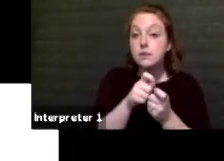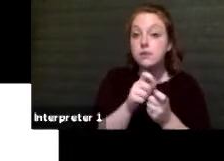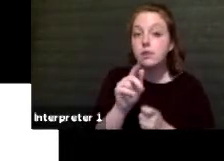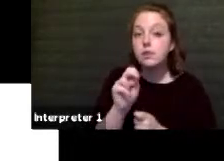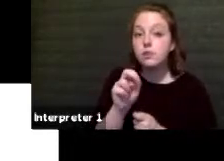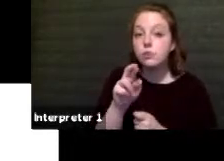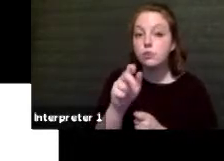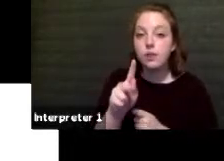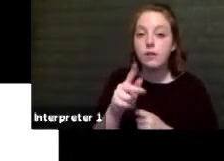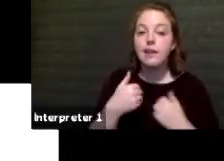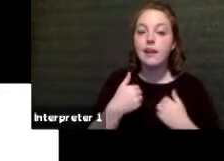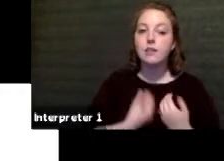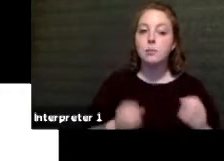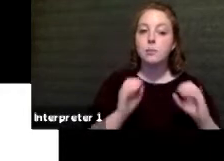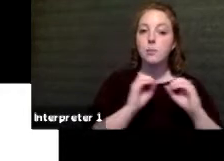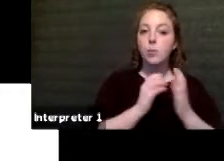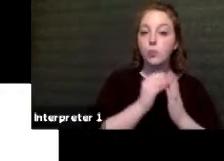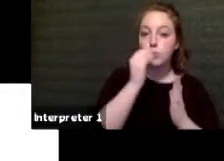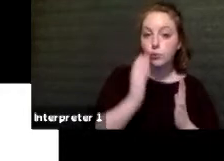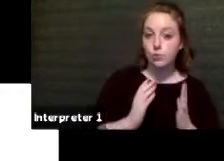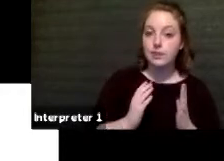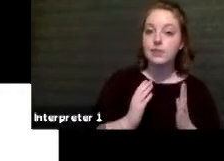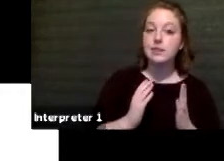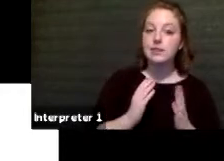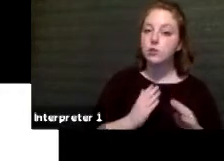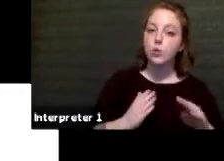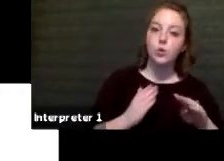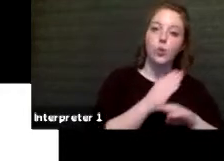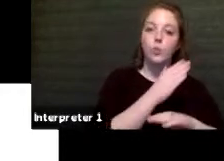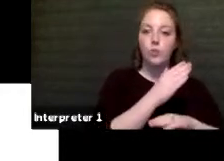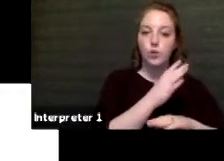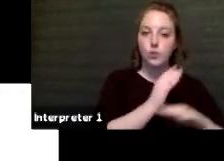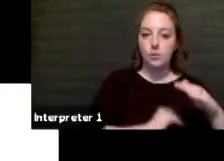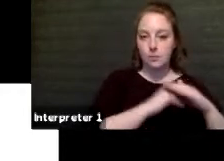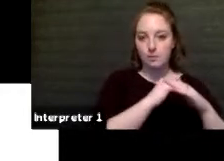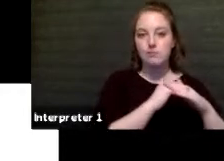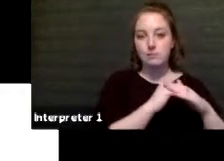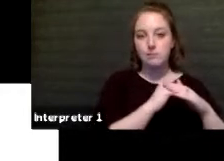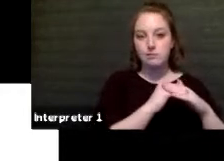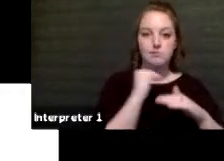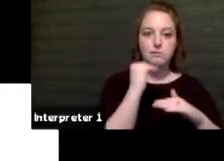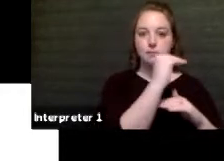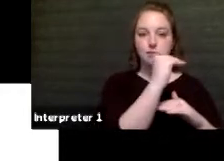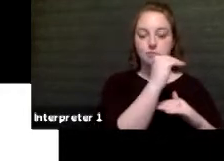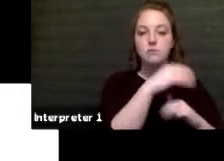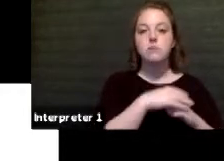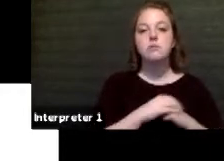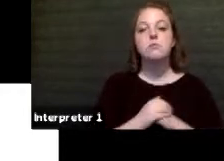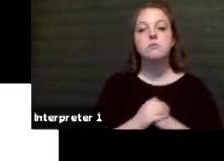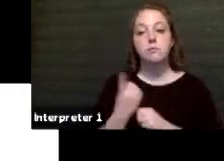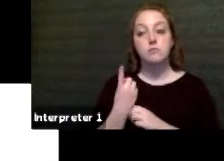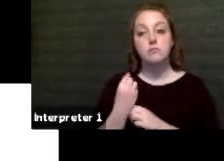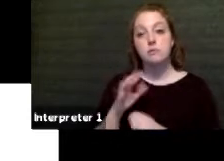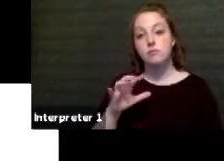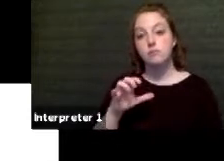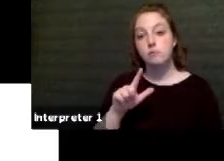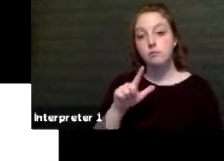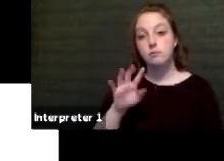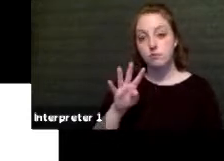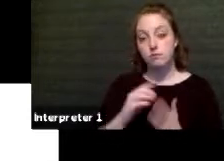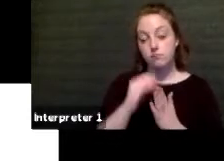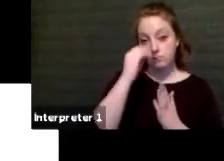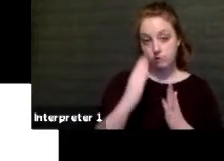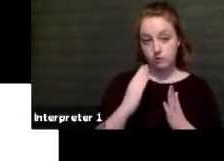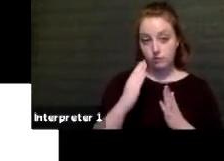has more students attending it. It is over capacity. Uh, currently last year there were 524 students and their